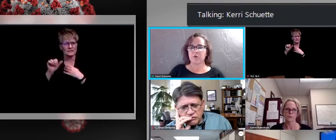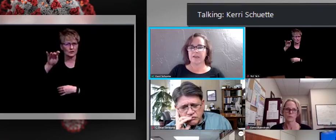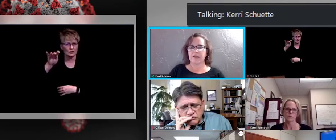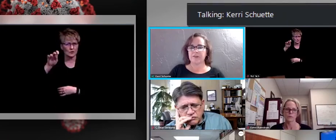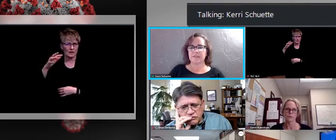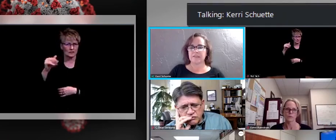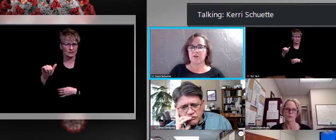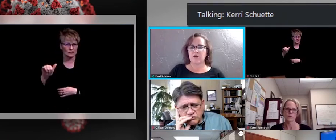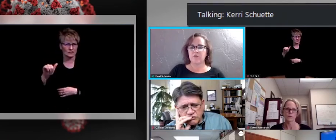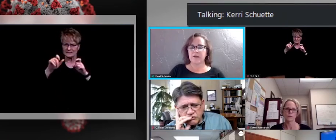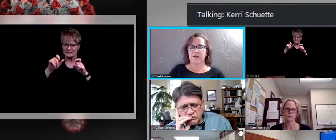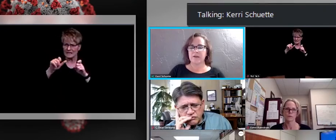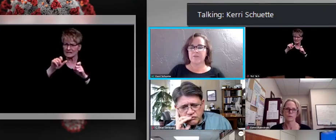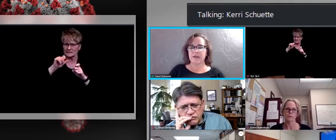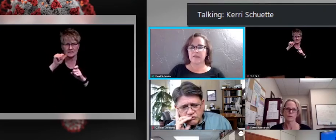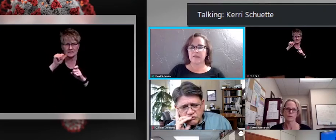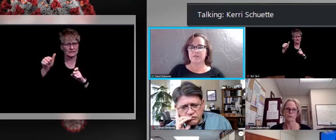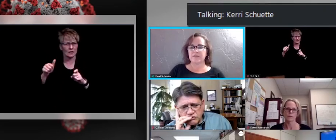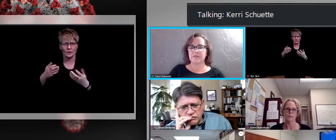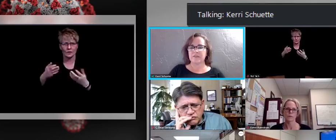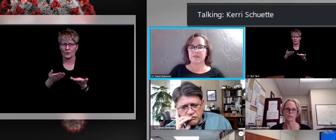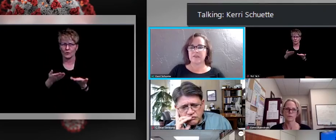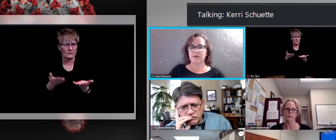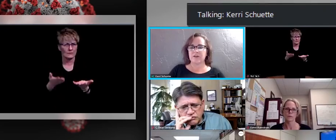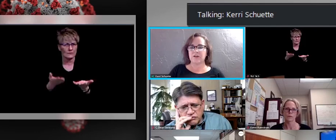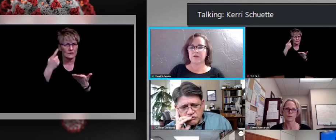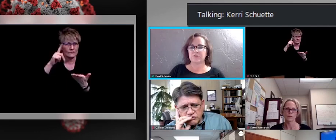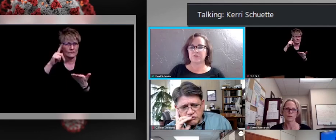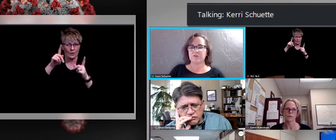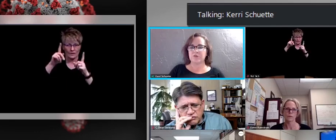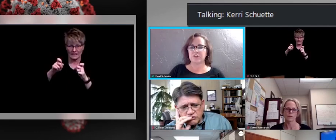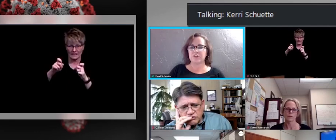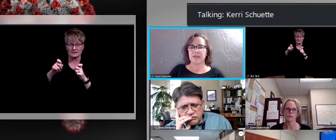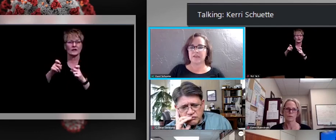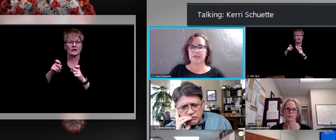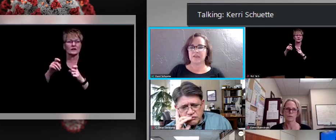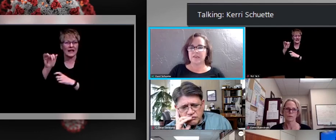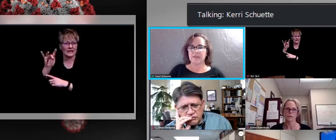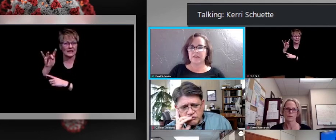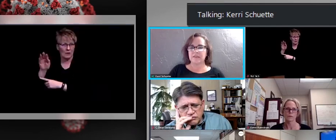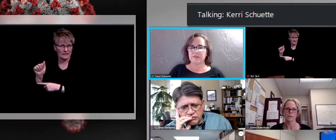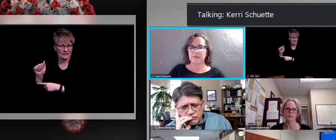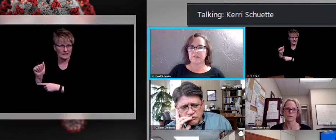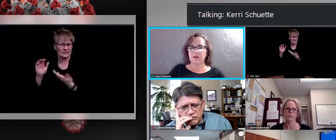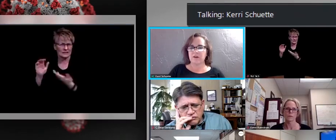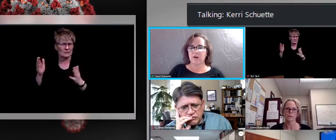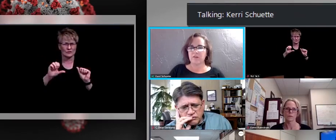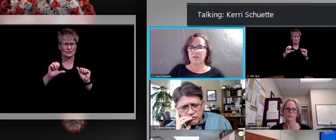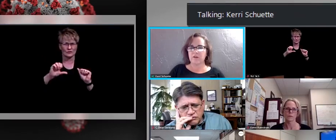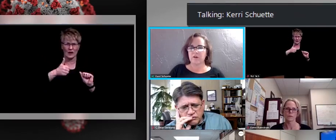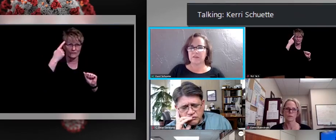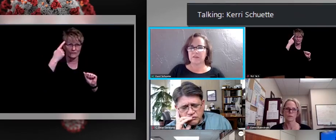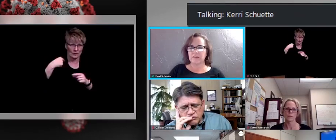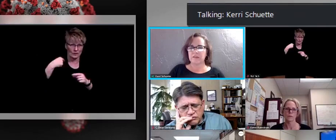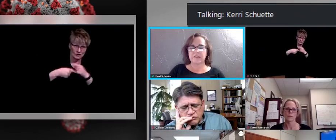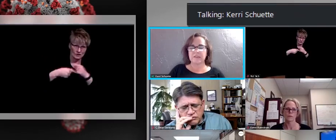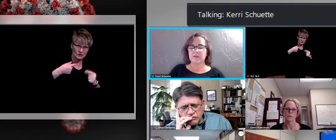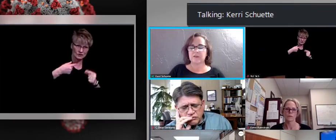more accurate test for antibodies versus the PCR research tool for genetic sequencing.